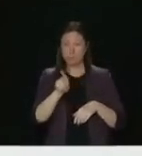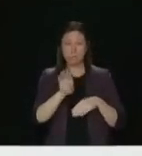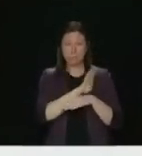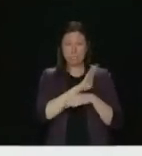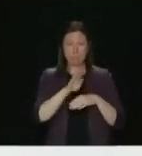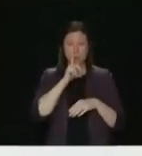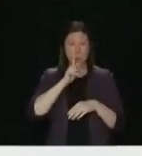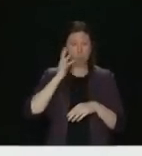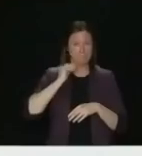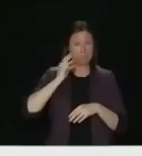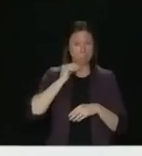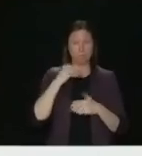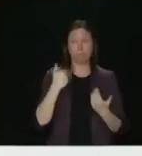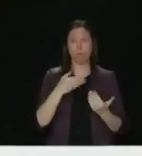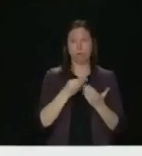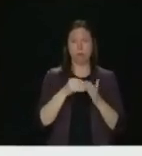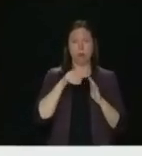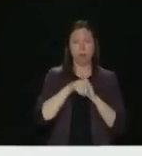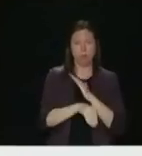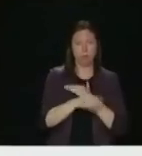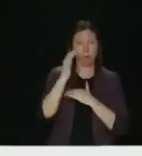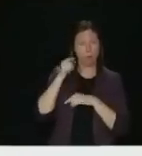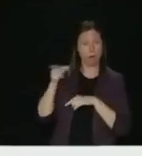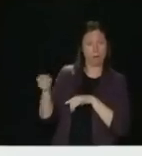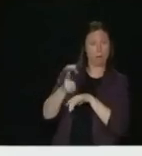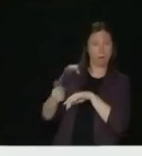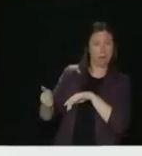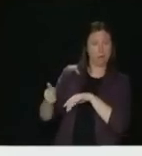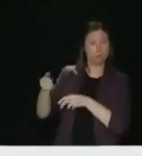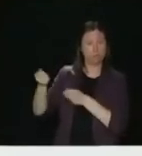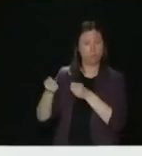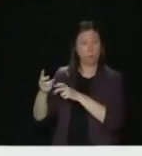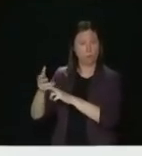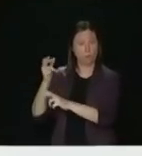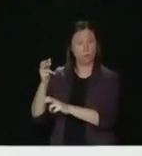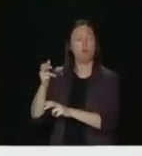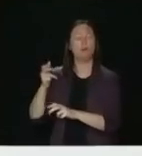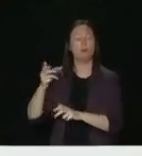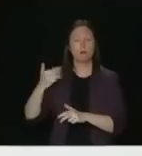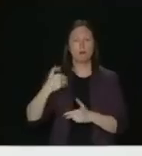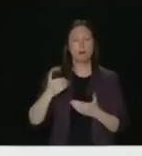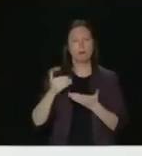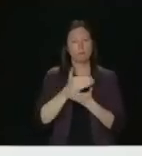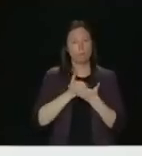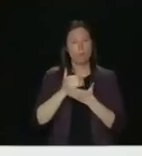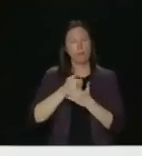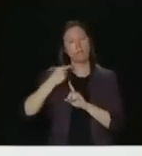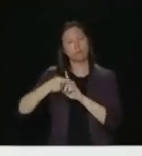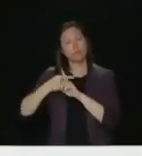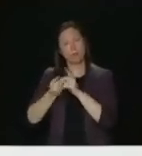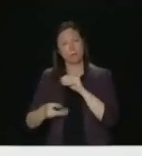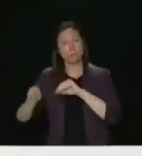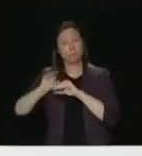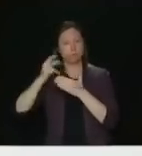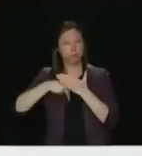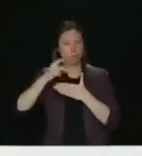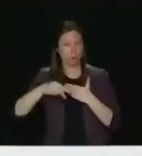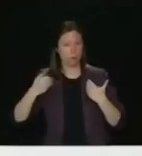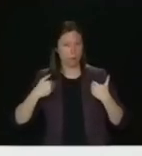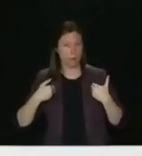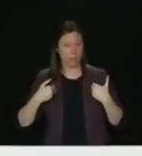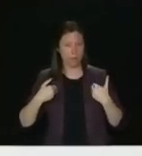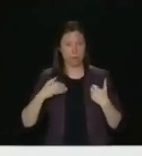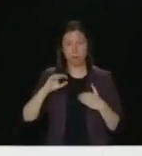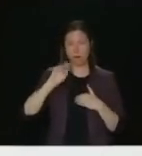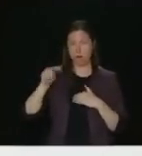you're facing revenue losses, support is available through our wage and rent subsidy programs. We know that